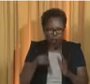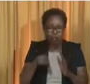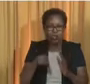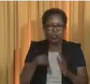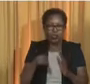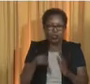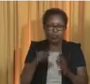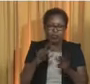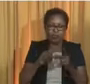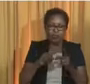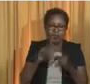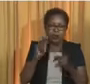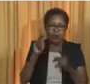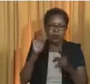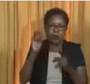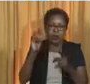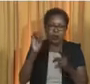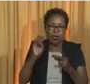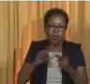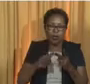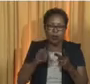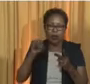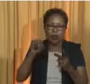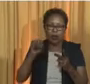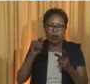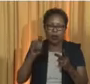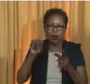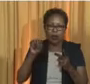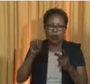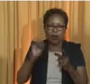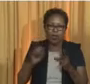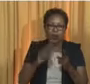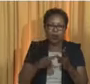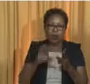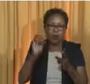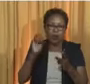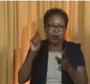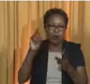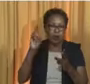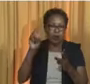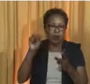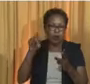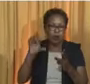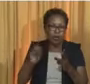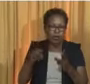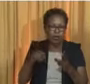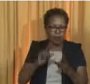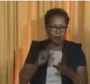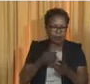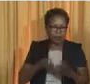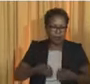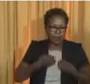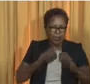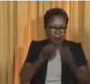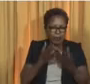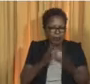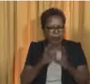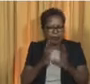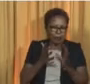Korir, Goge, and Odunga in Priscilla Ndululu case, expressed skepticism as to the